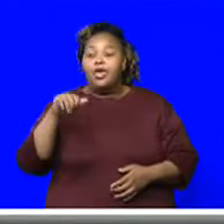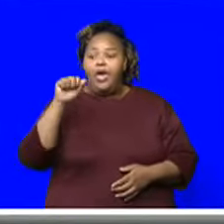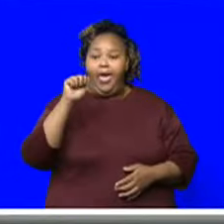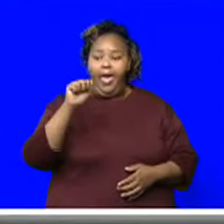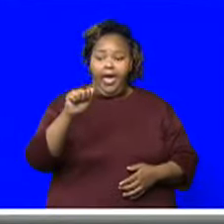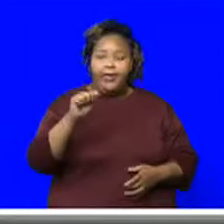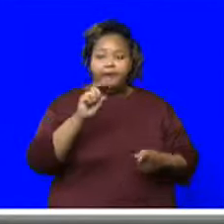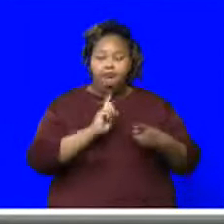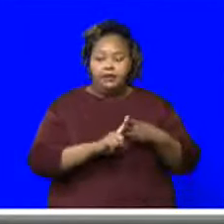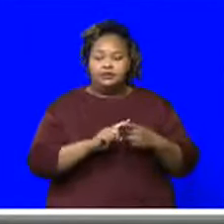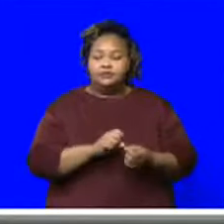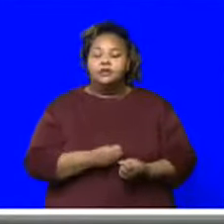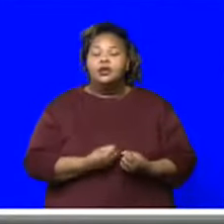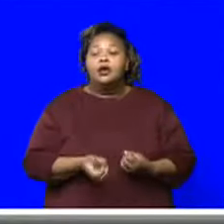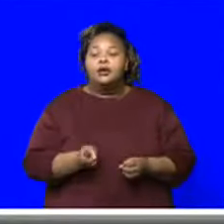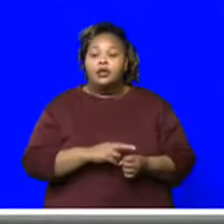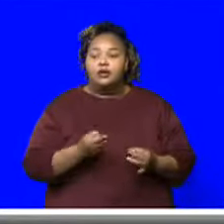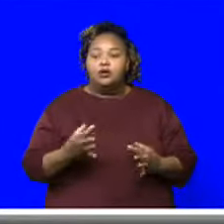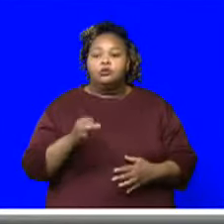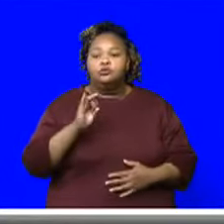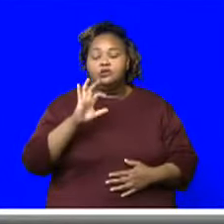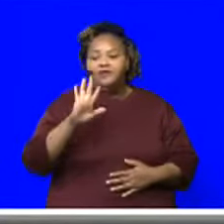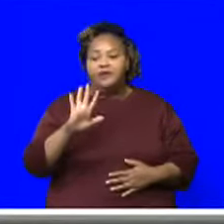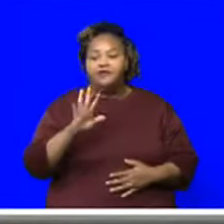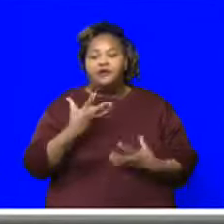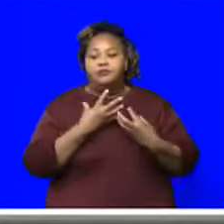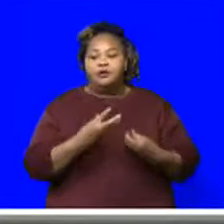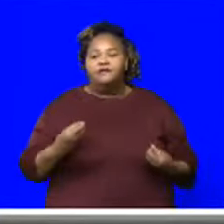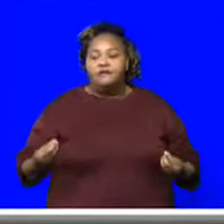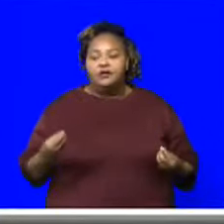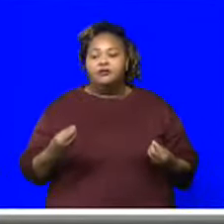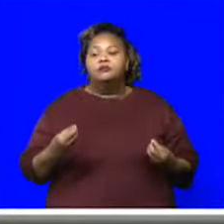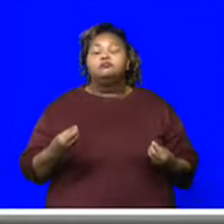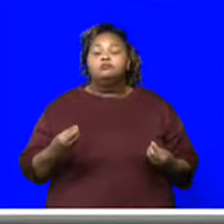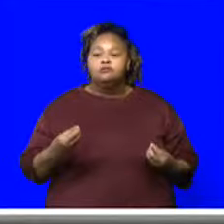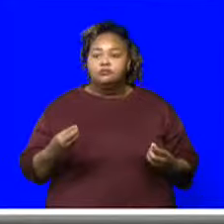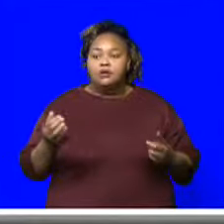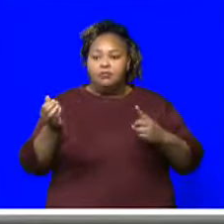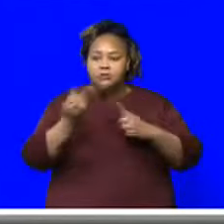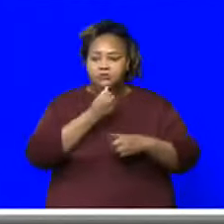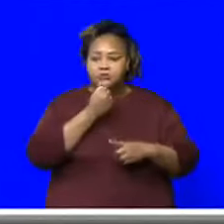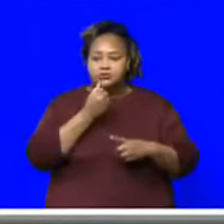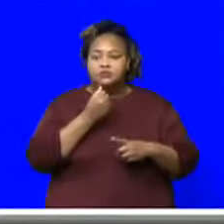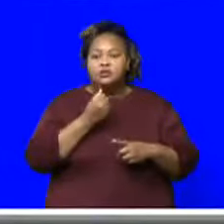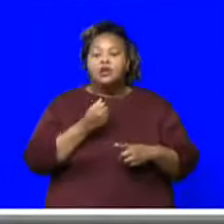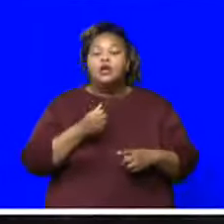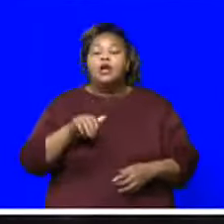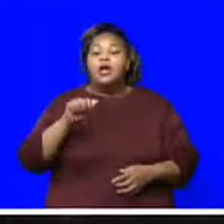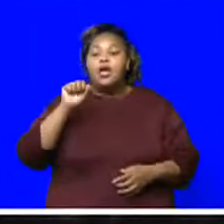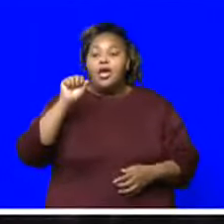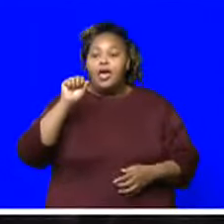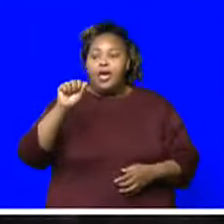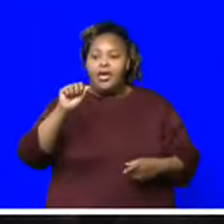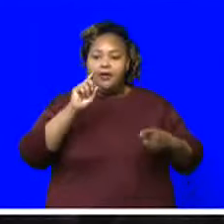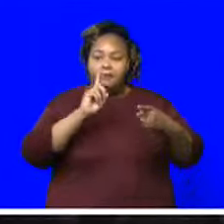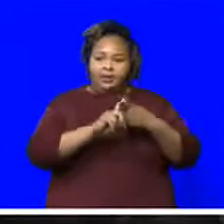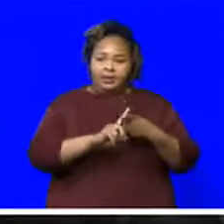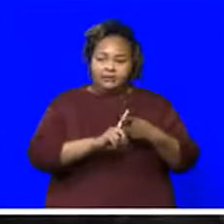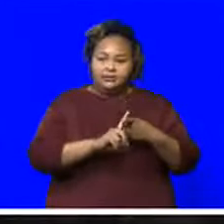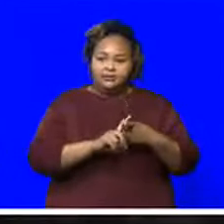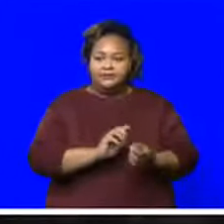and 25 candidates attained 5 A+ and 1 A. The minister